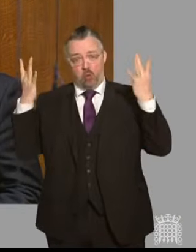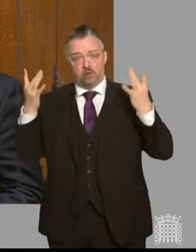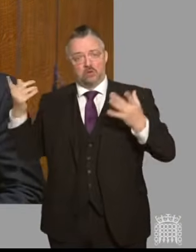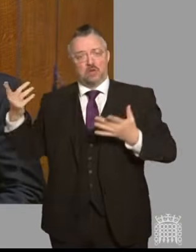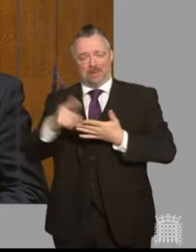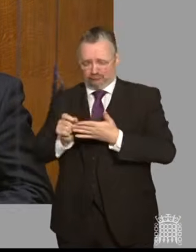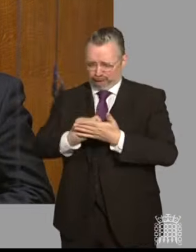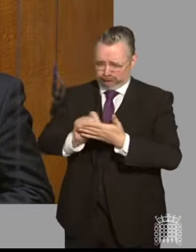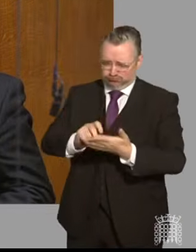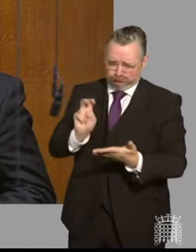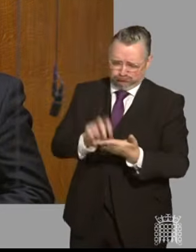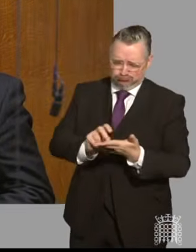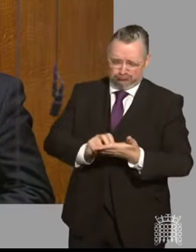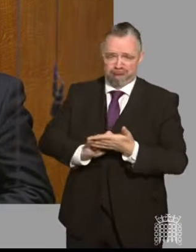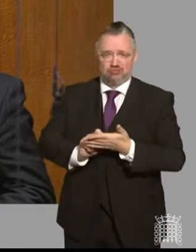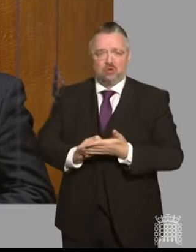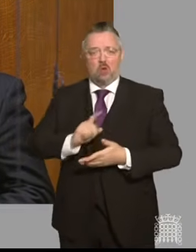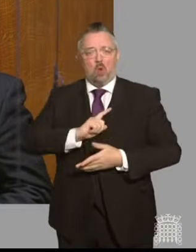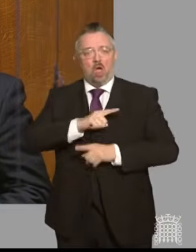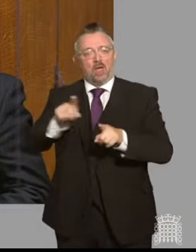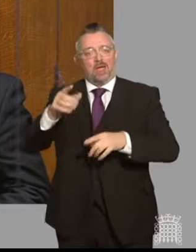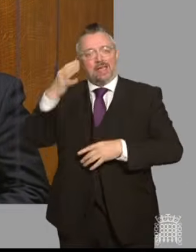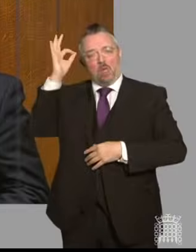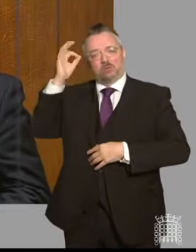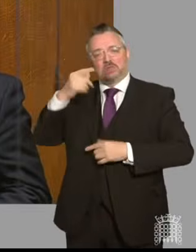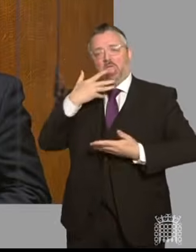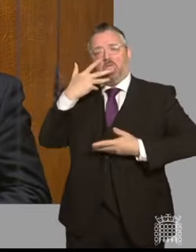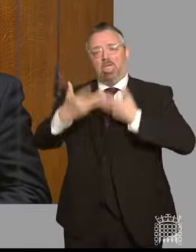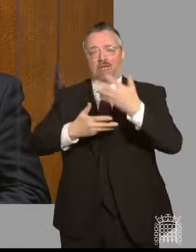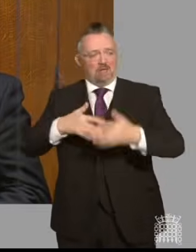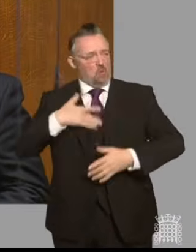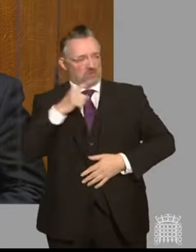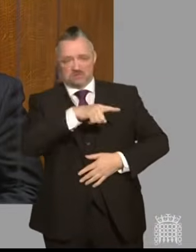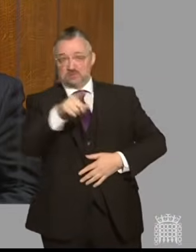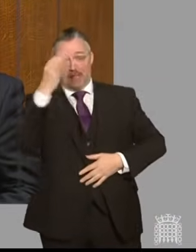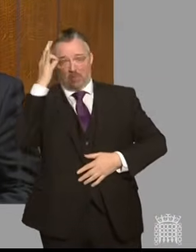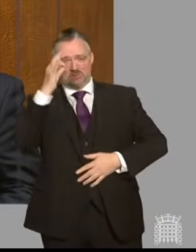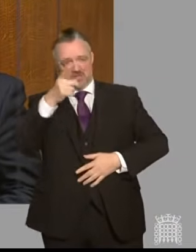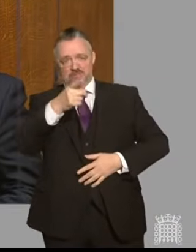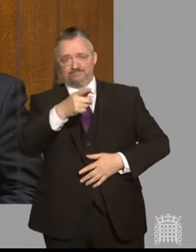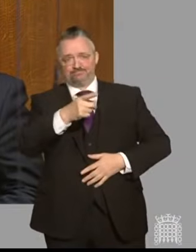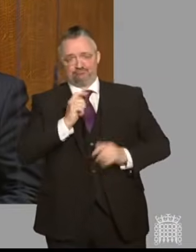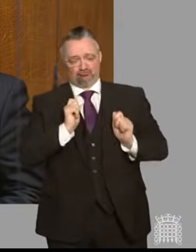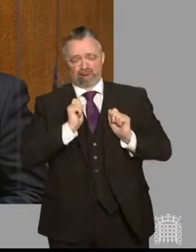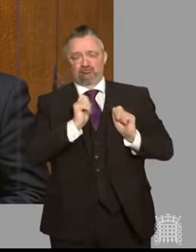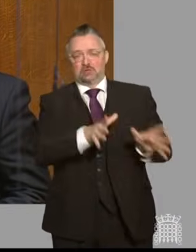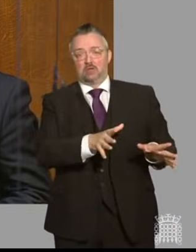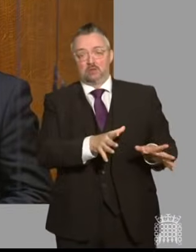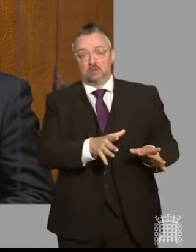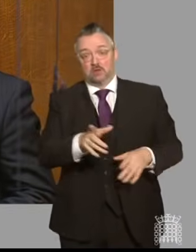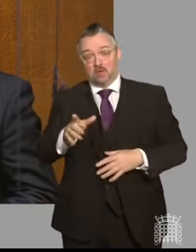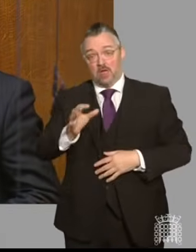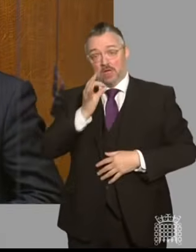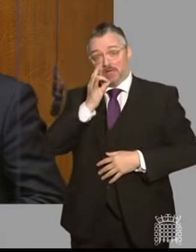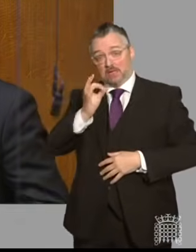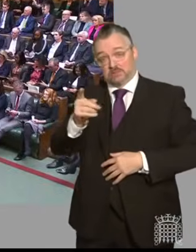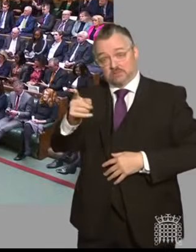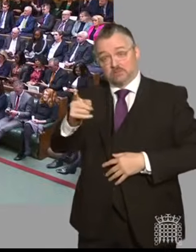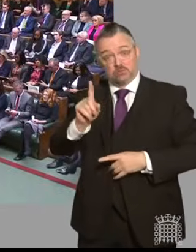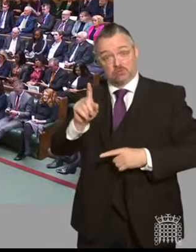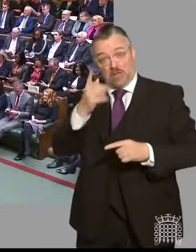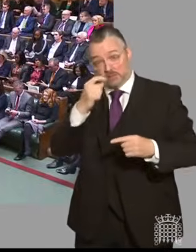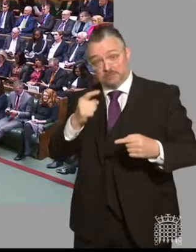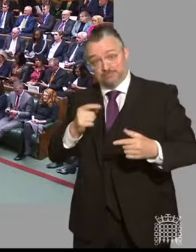resignation. Will he condemn the Conservative councillors' language and urge them to do the right thing and resign?